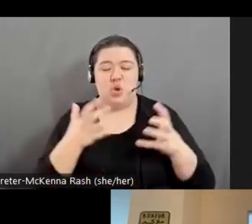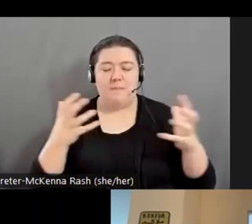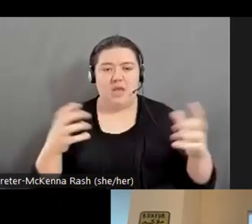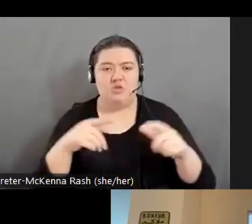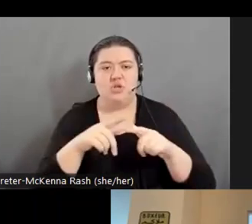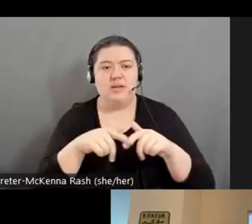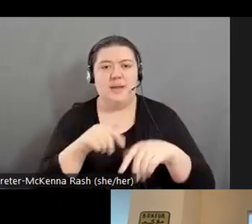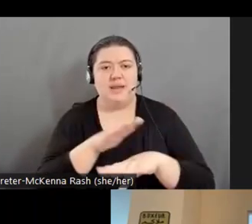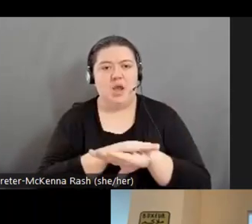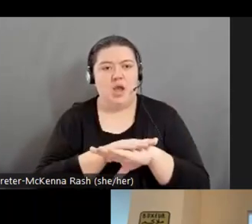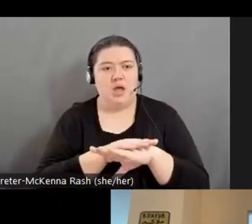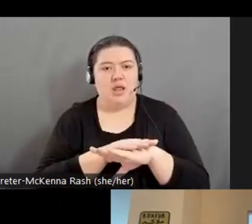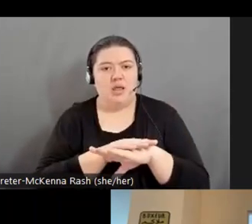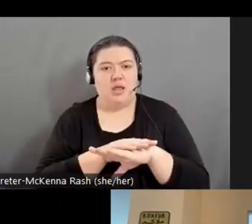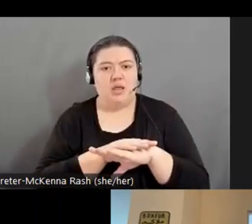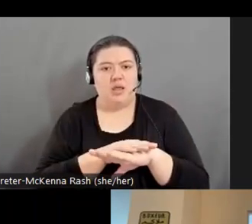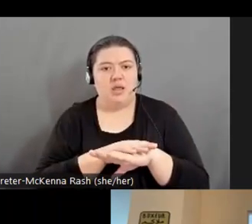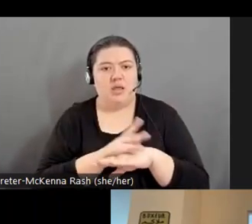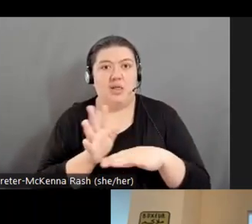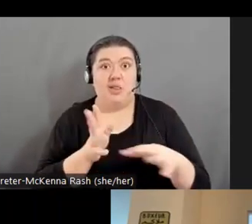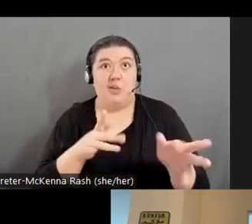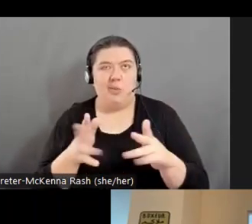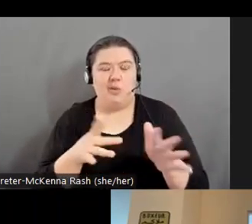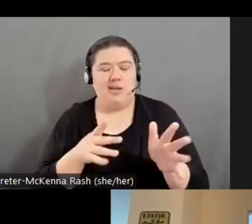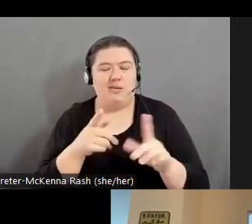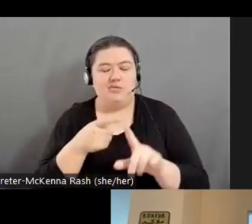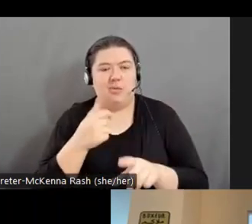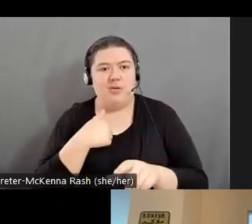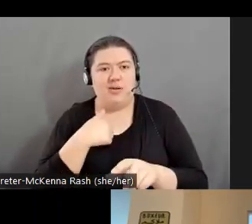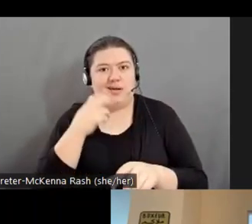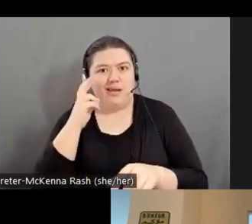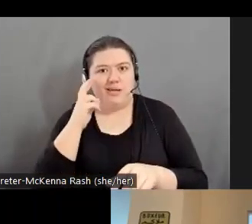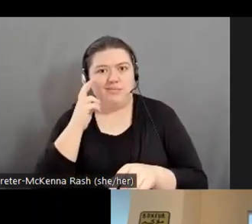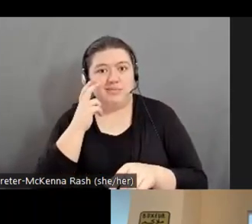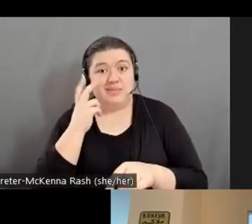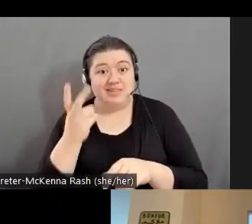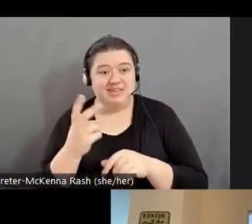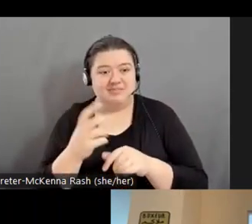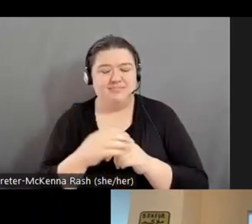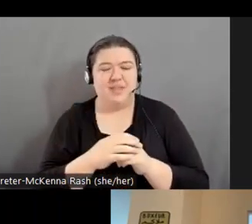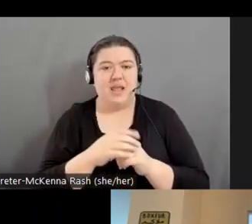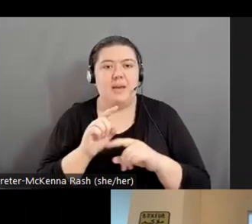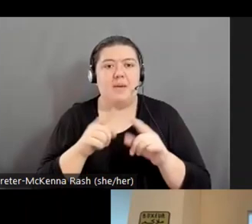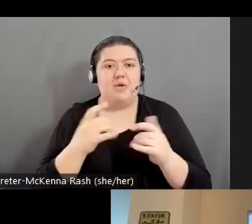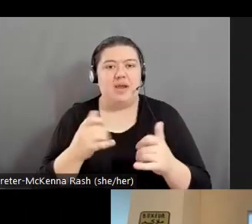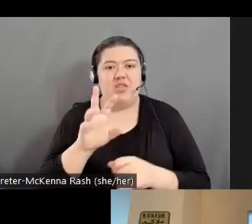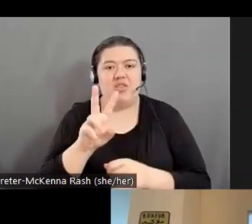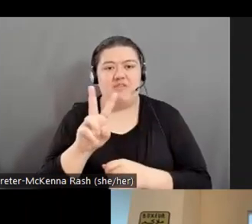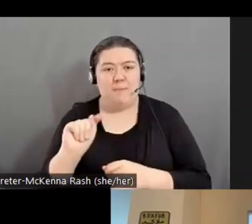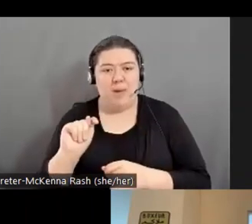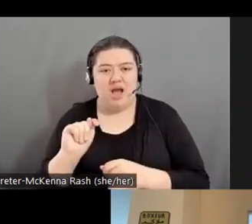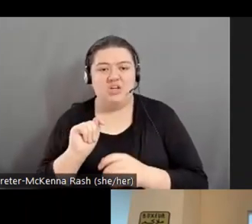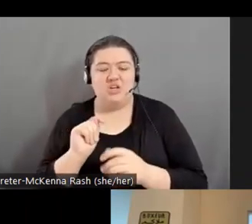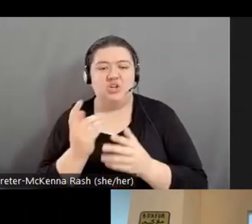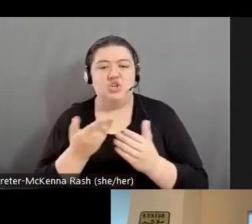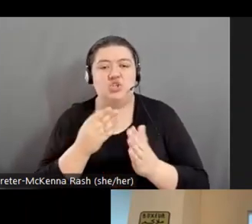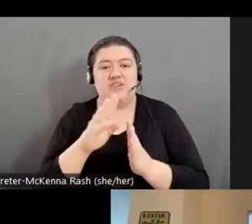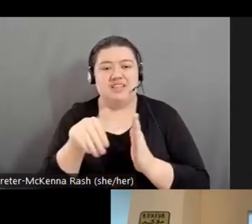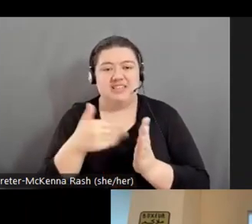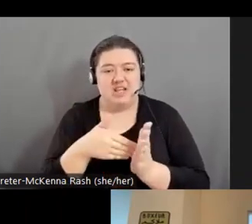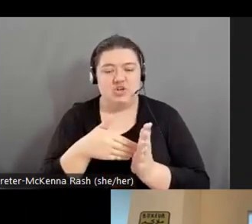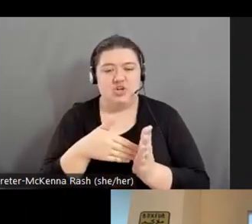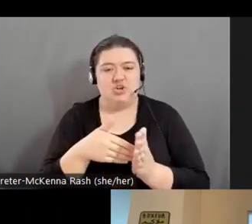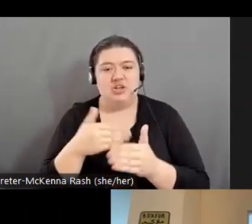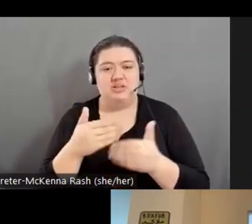on the wind, as far as I can tell. But right now, the Vermont Service Center is processing most petitions